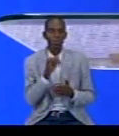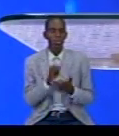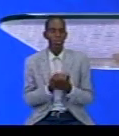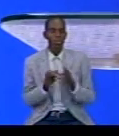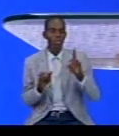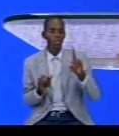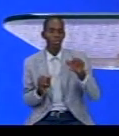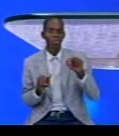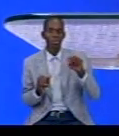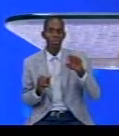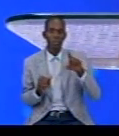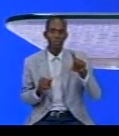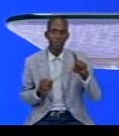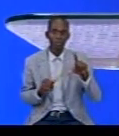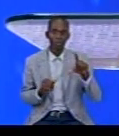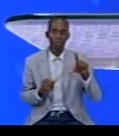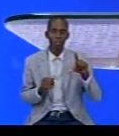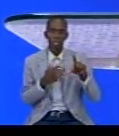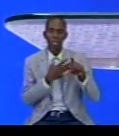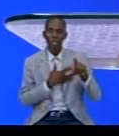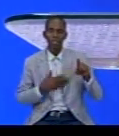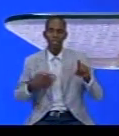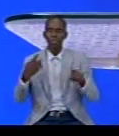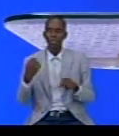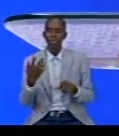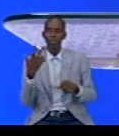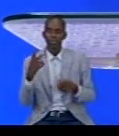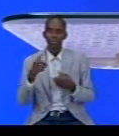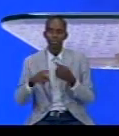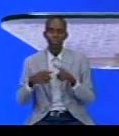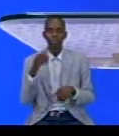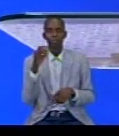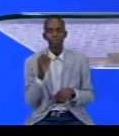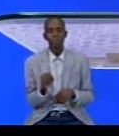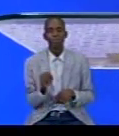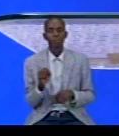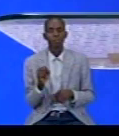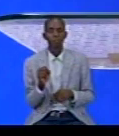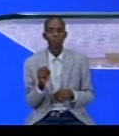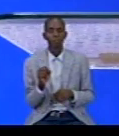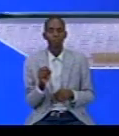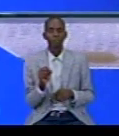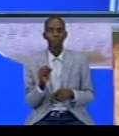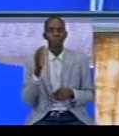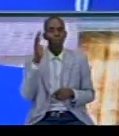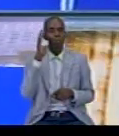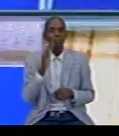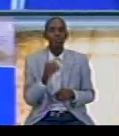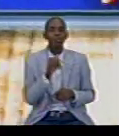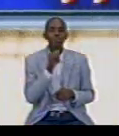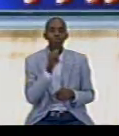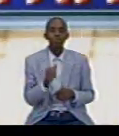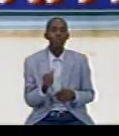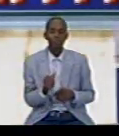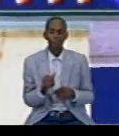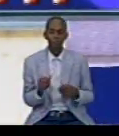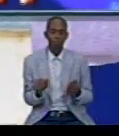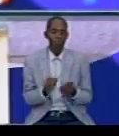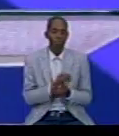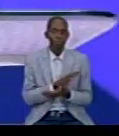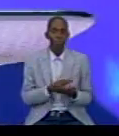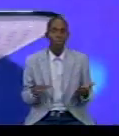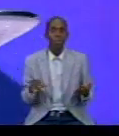Daniel and his fellows, the friends, should not perish with